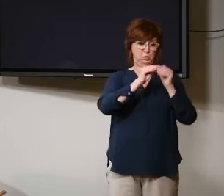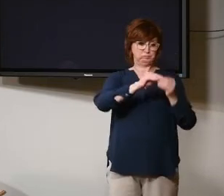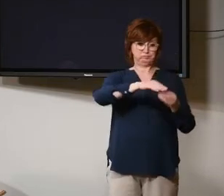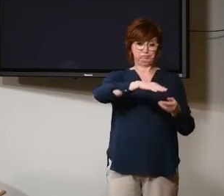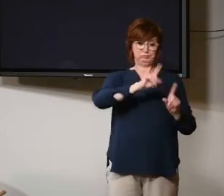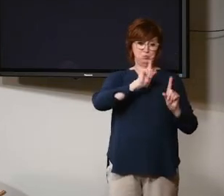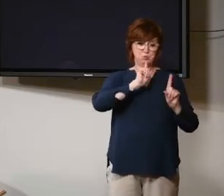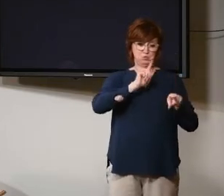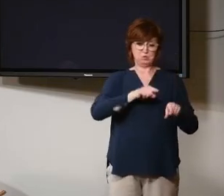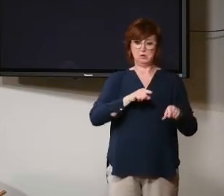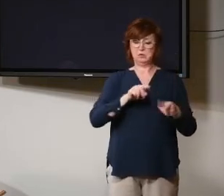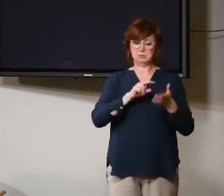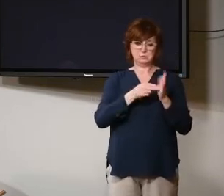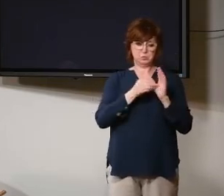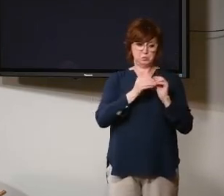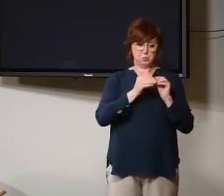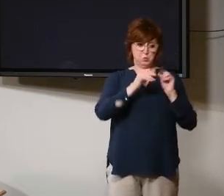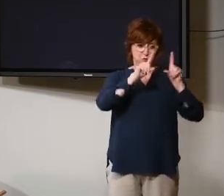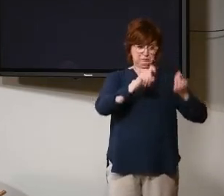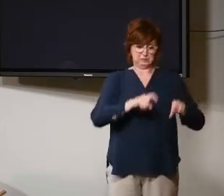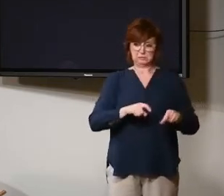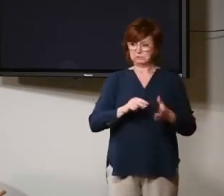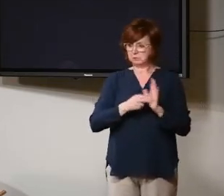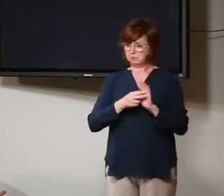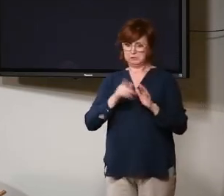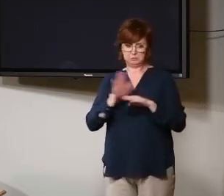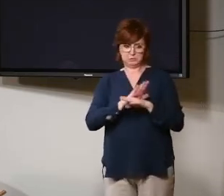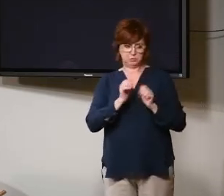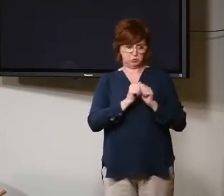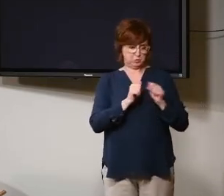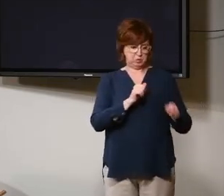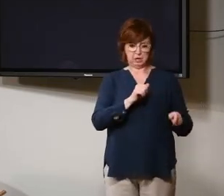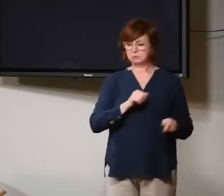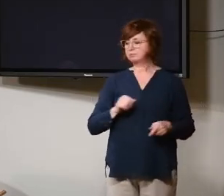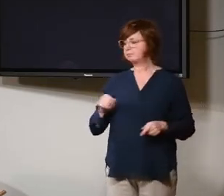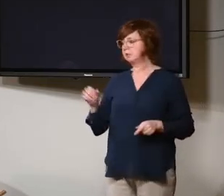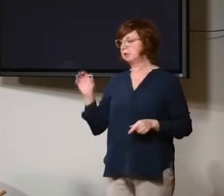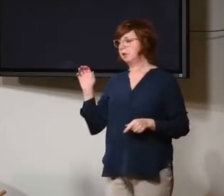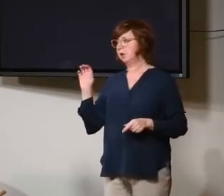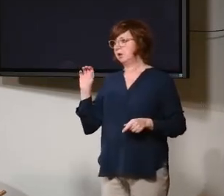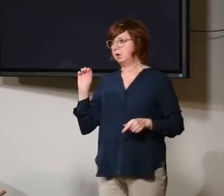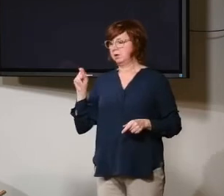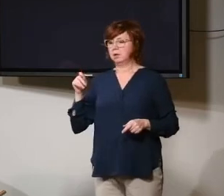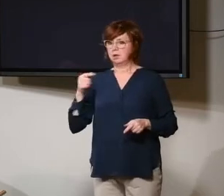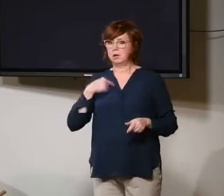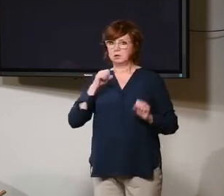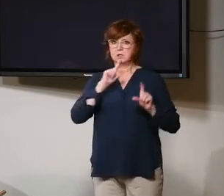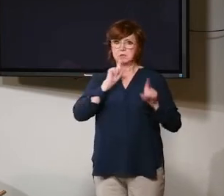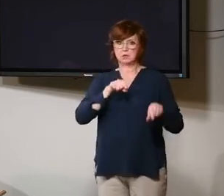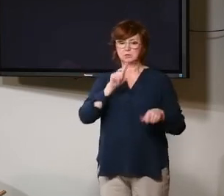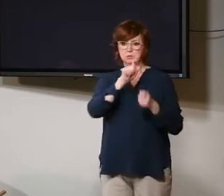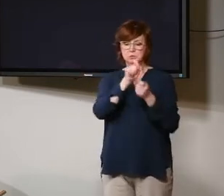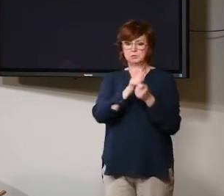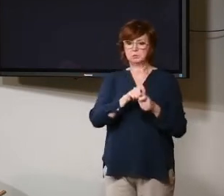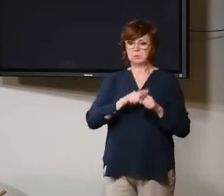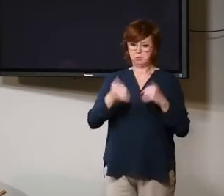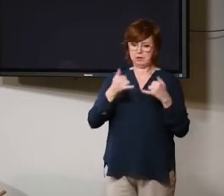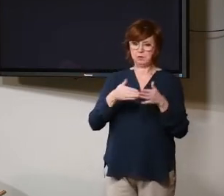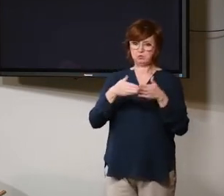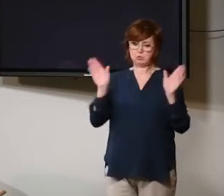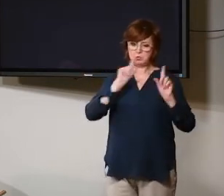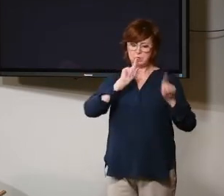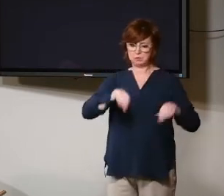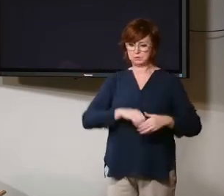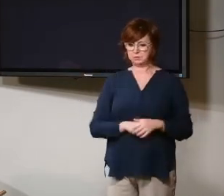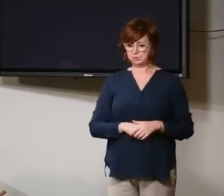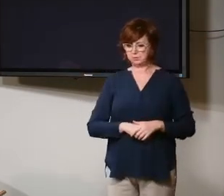So there was, and we can get more specifics on that, but there were some tests that were, so obviously tests